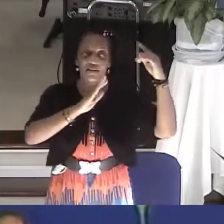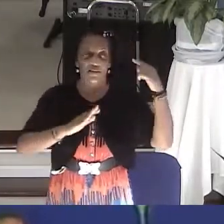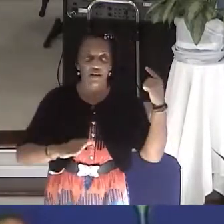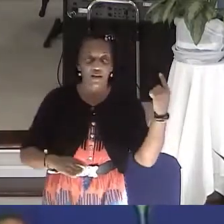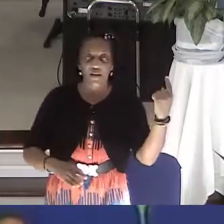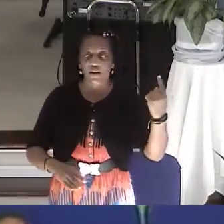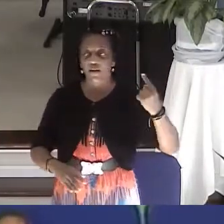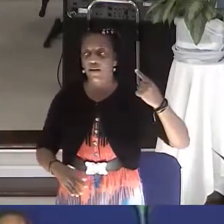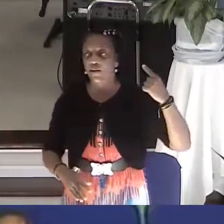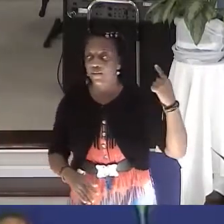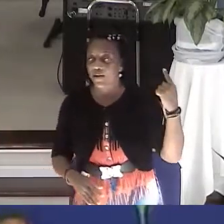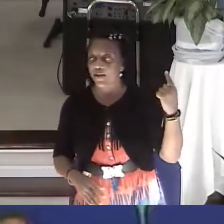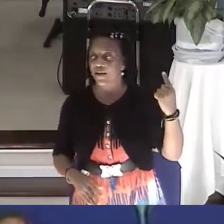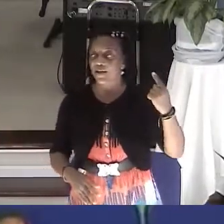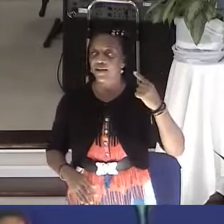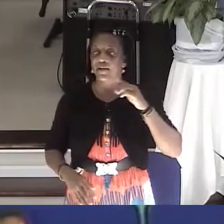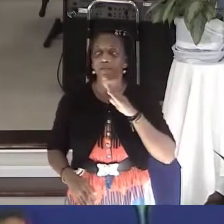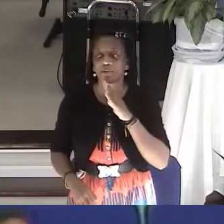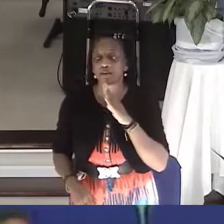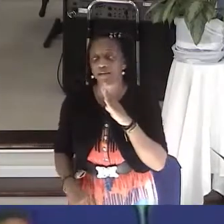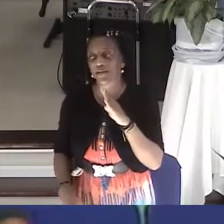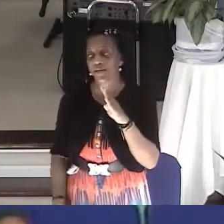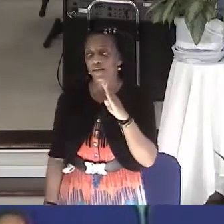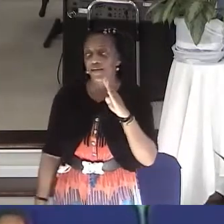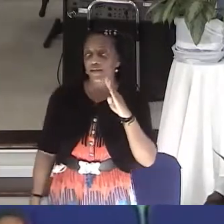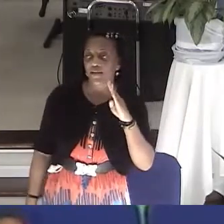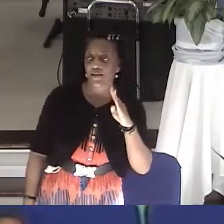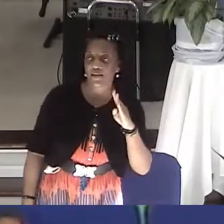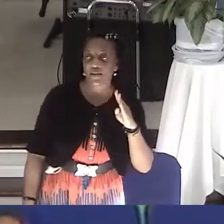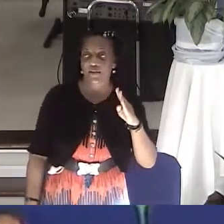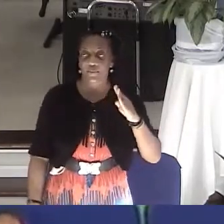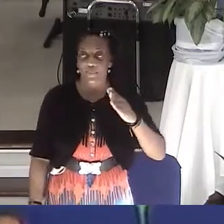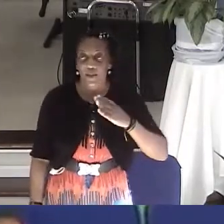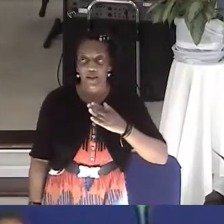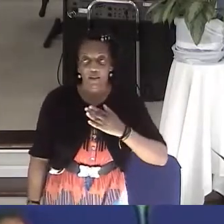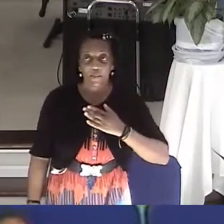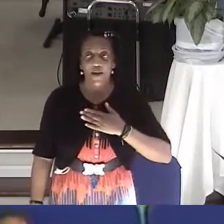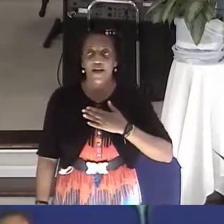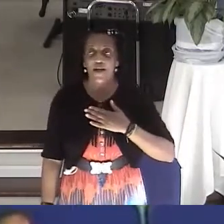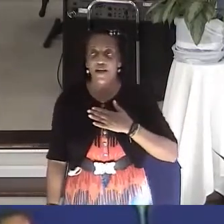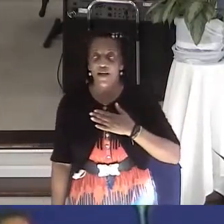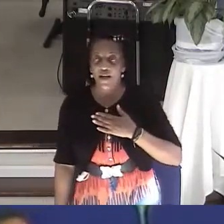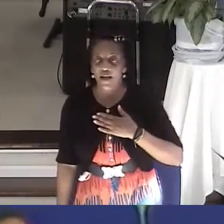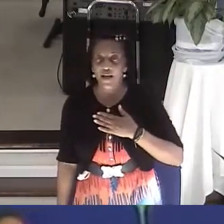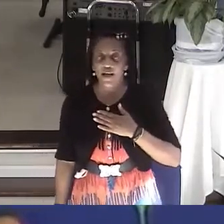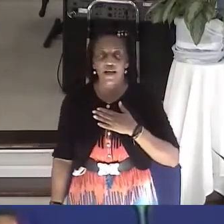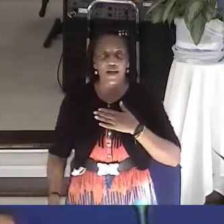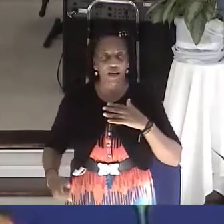Presence ever be. My